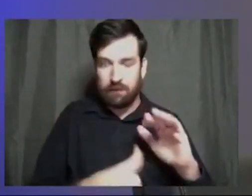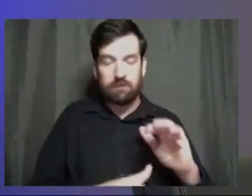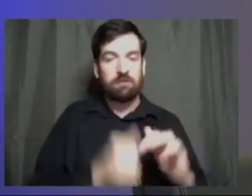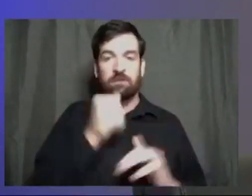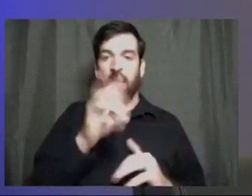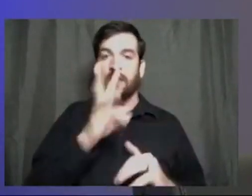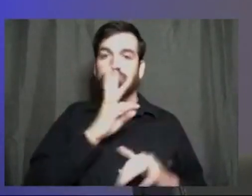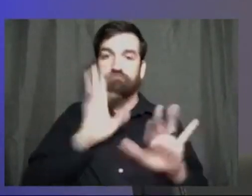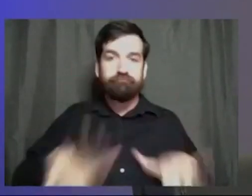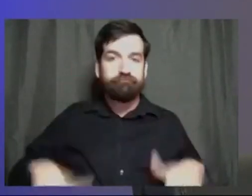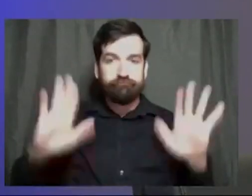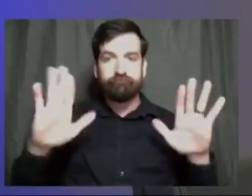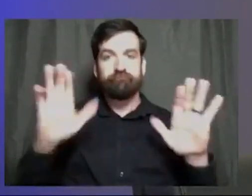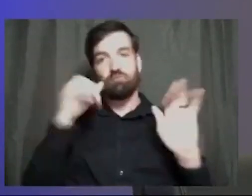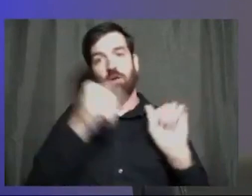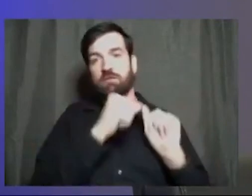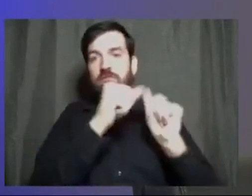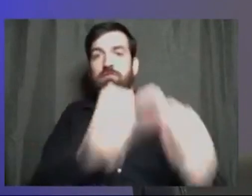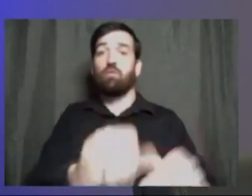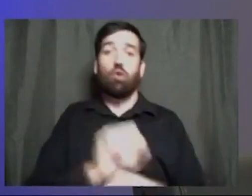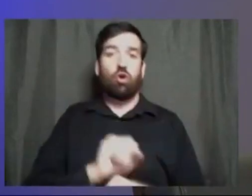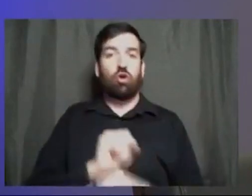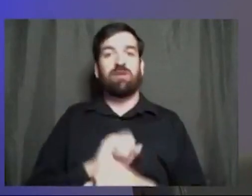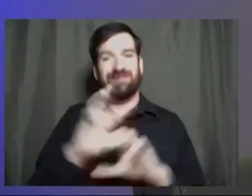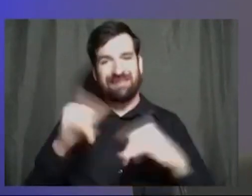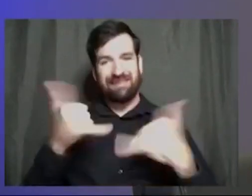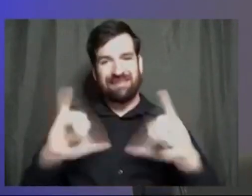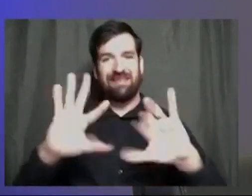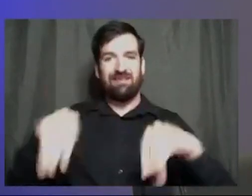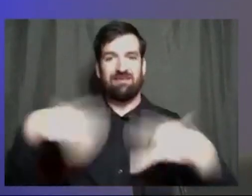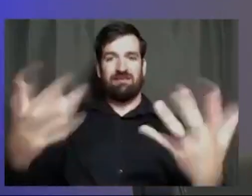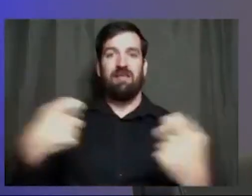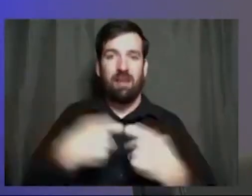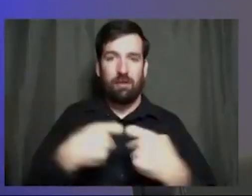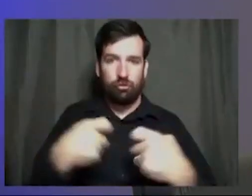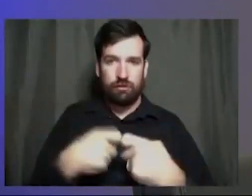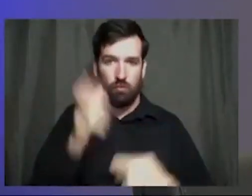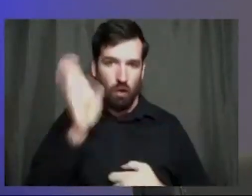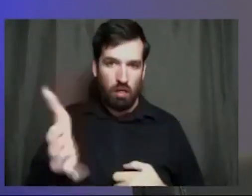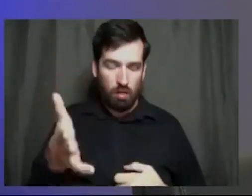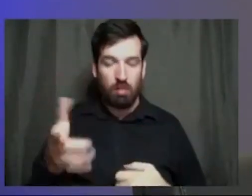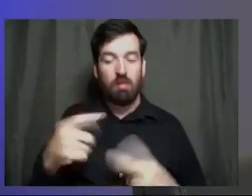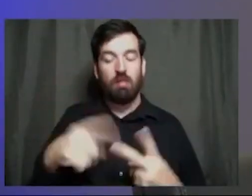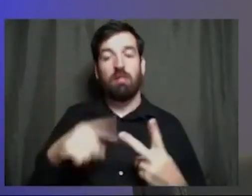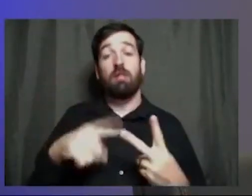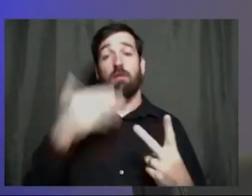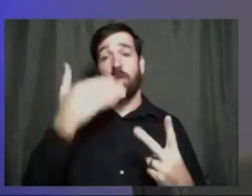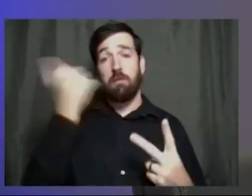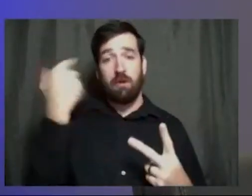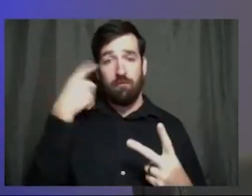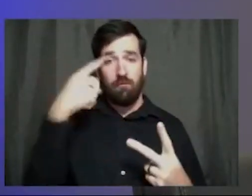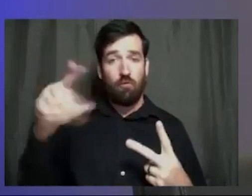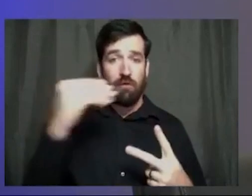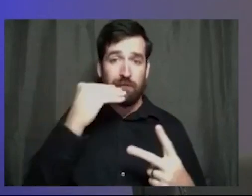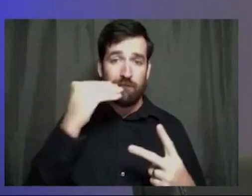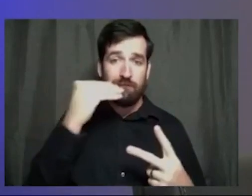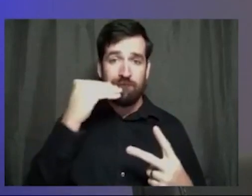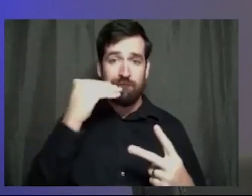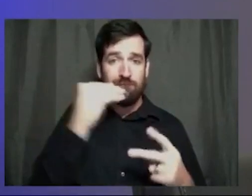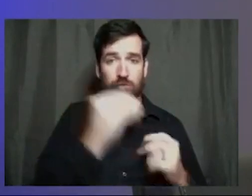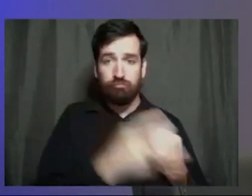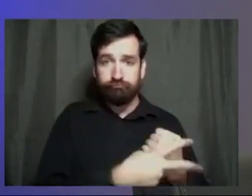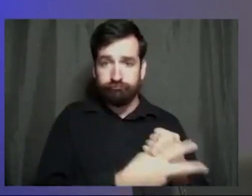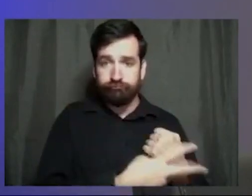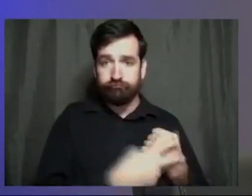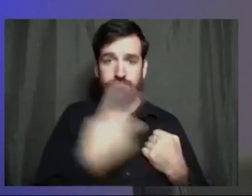work and provide some power to the hospitals. I know they're also a little bit better prepared in terms of food stockpiling as well for all the healthcare workers that